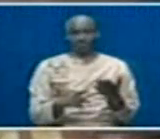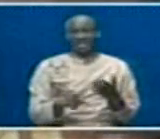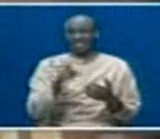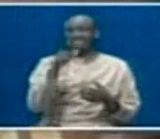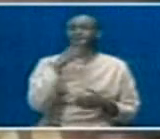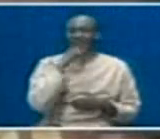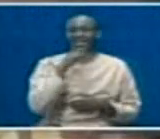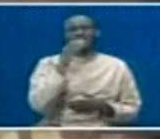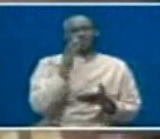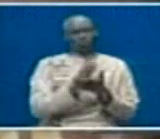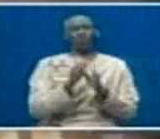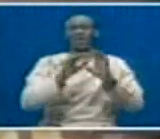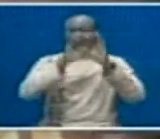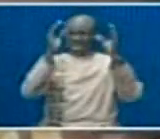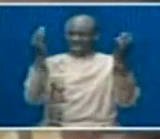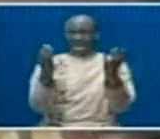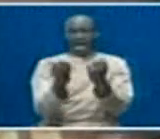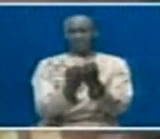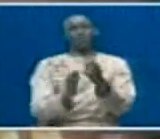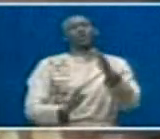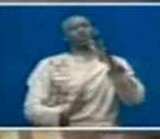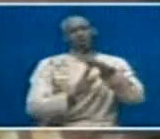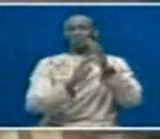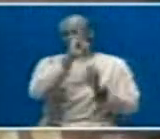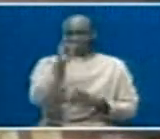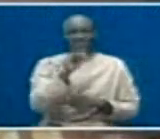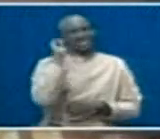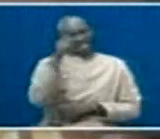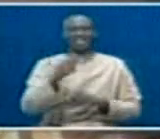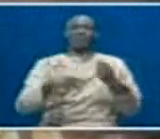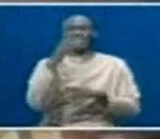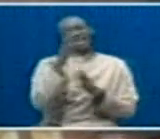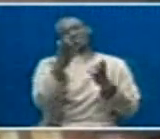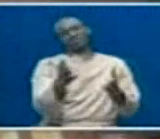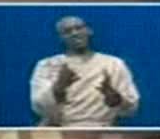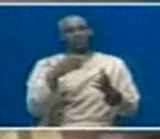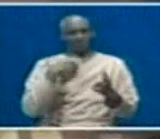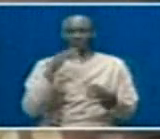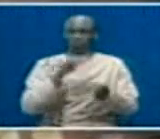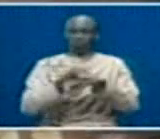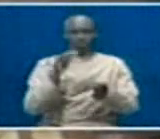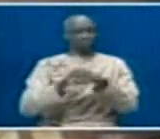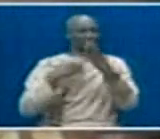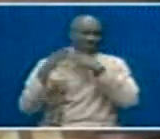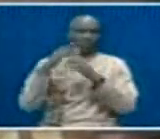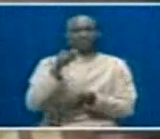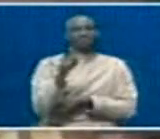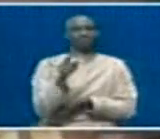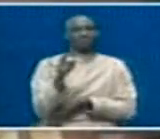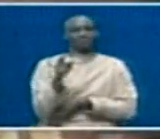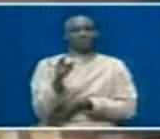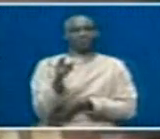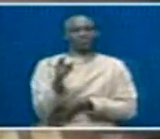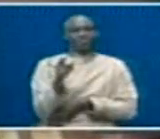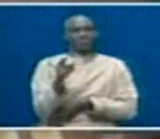Mazrui was truly a global icon and a Kenyan hero. Sal Davis really giving great history.